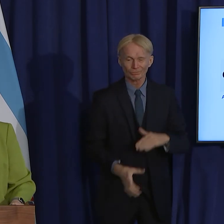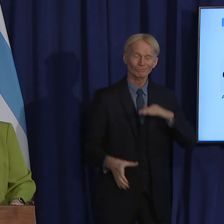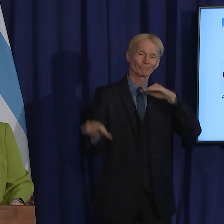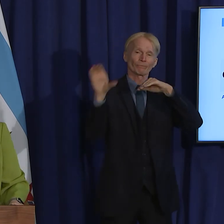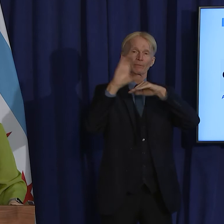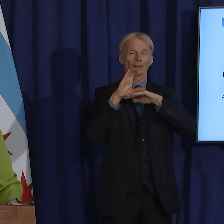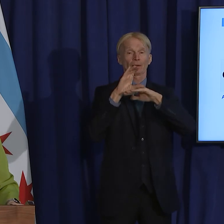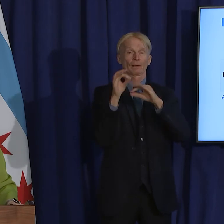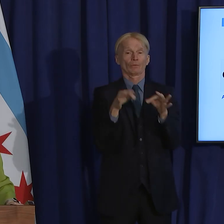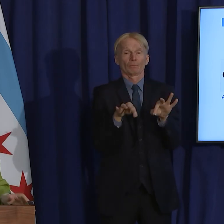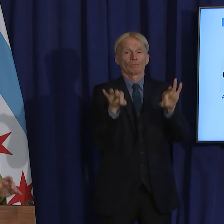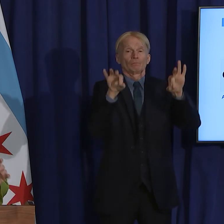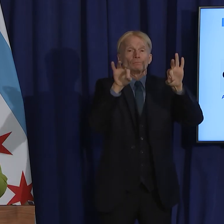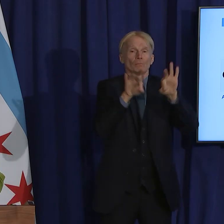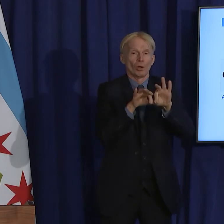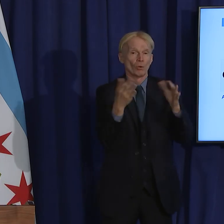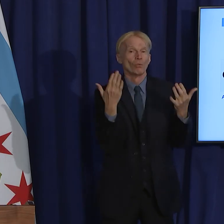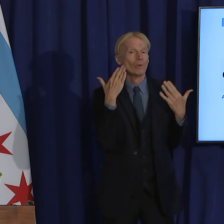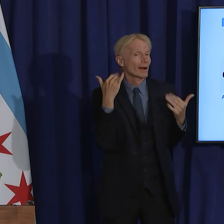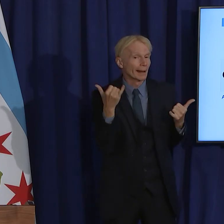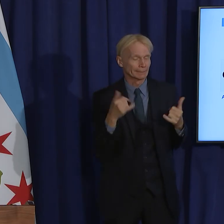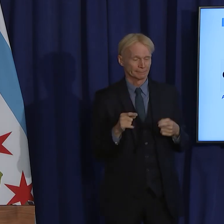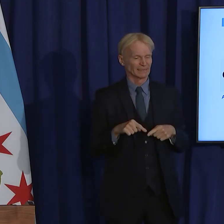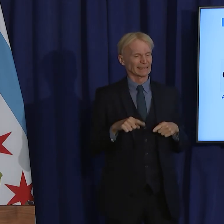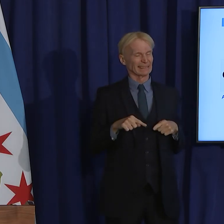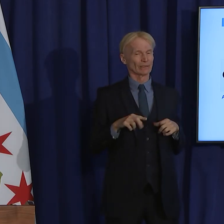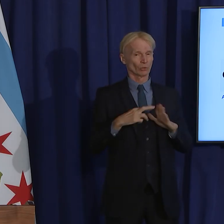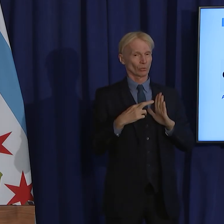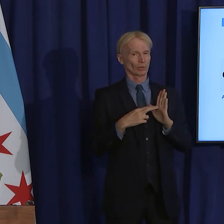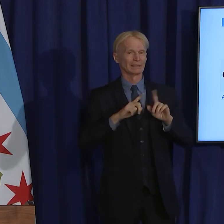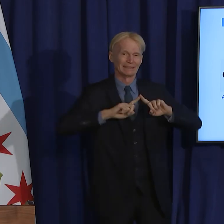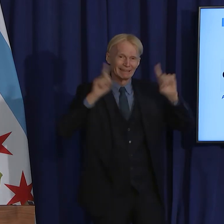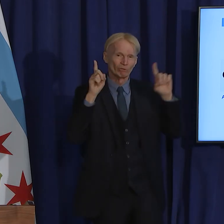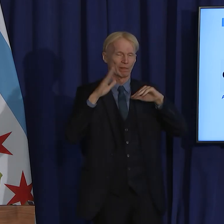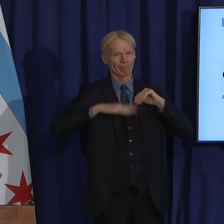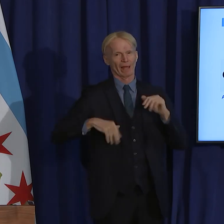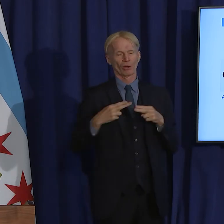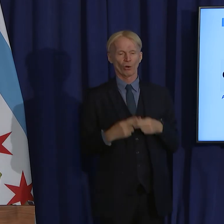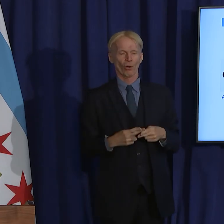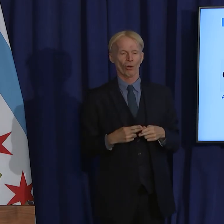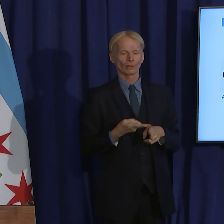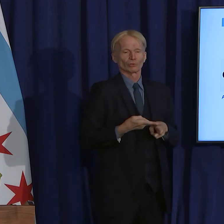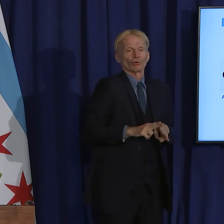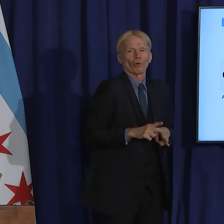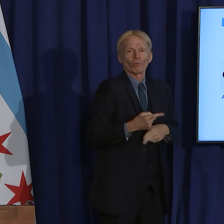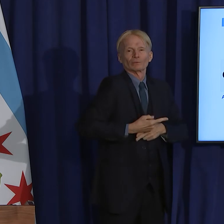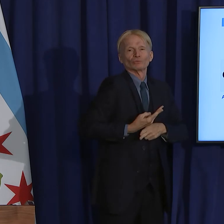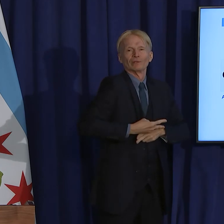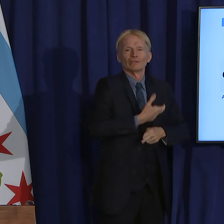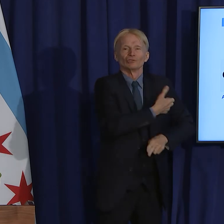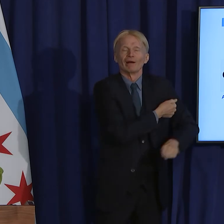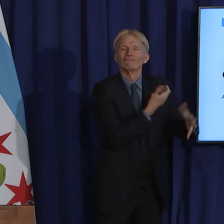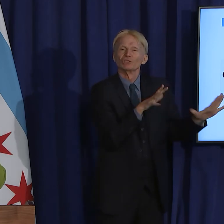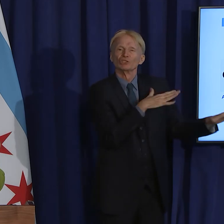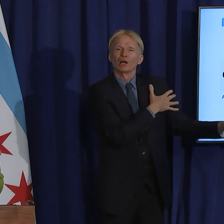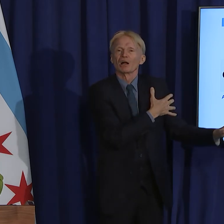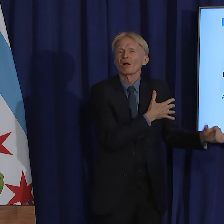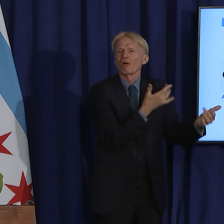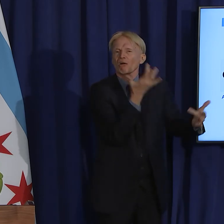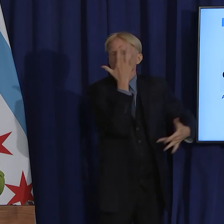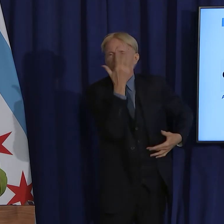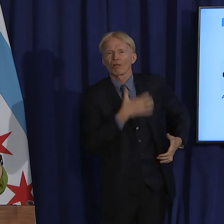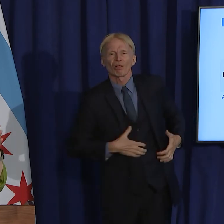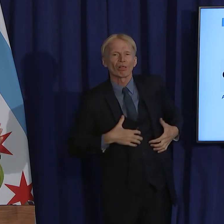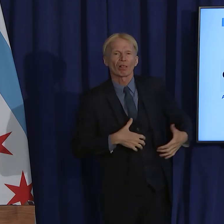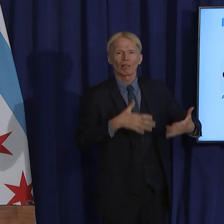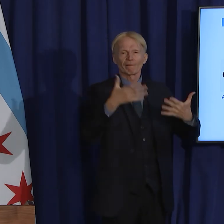because we were already getting some questions. This is different than the short-term side effects of just a couple of days. If people got a